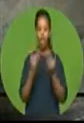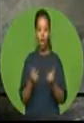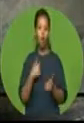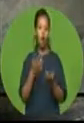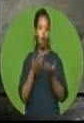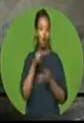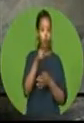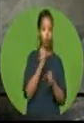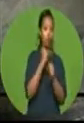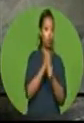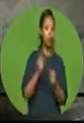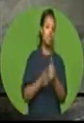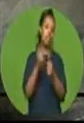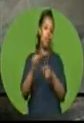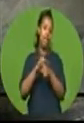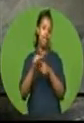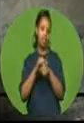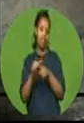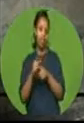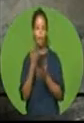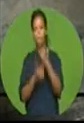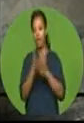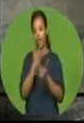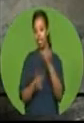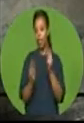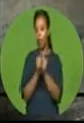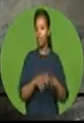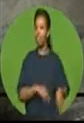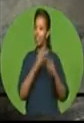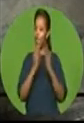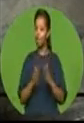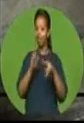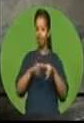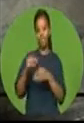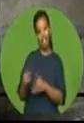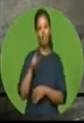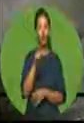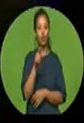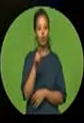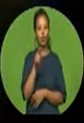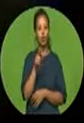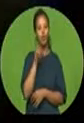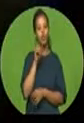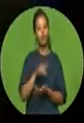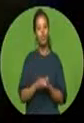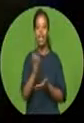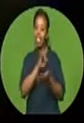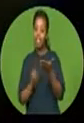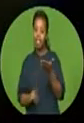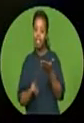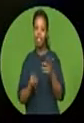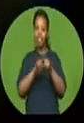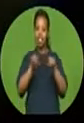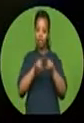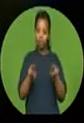Now I want you to do the following exercise by discussing with the student sitting next to you. List the